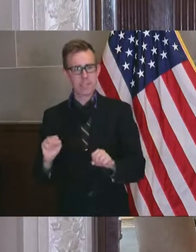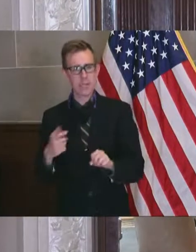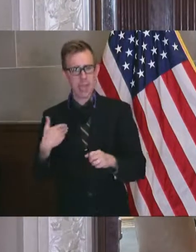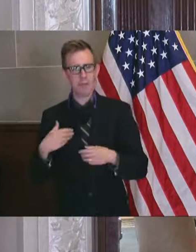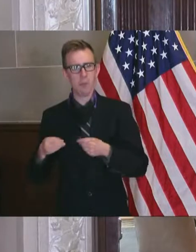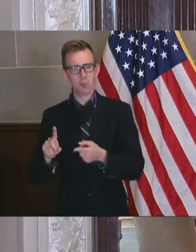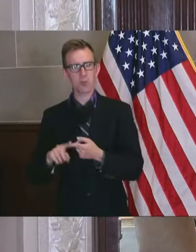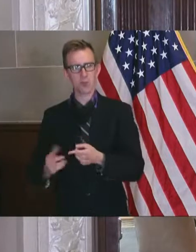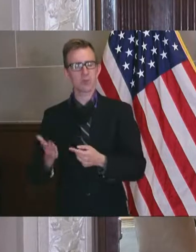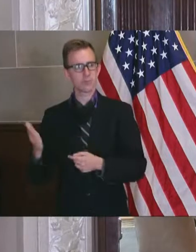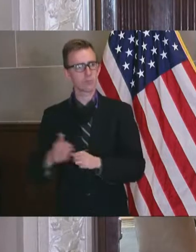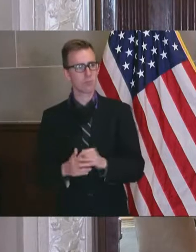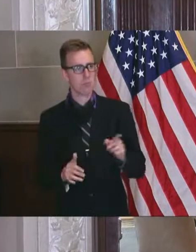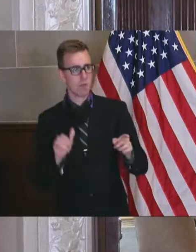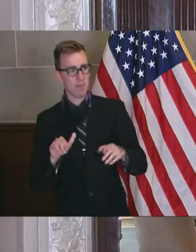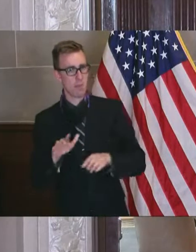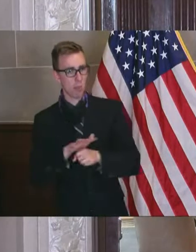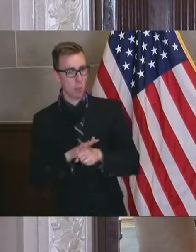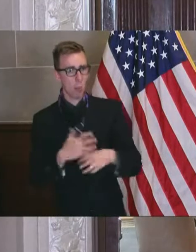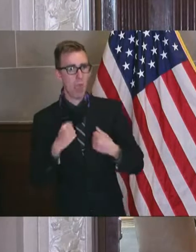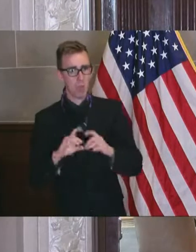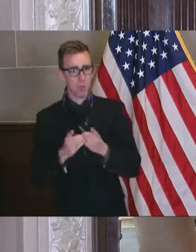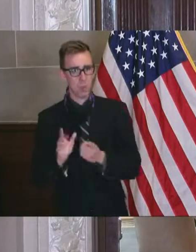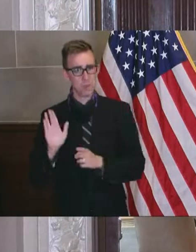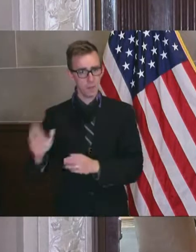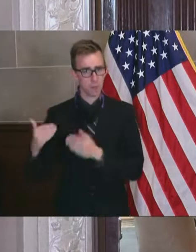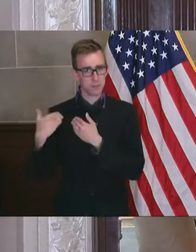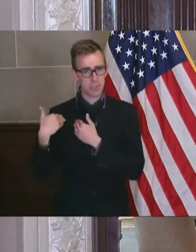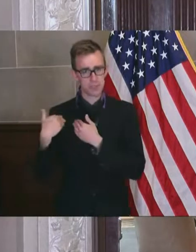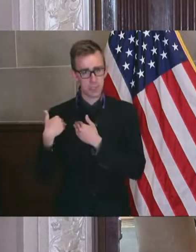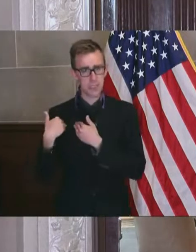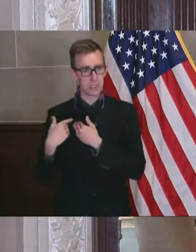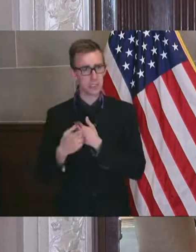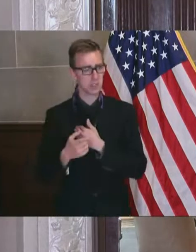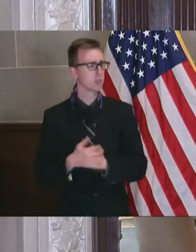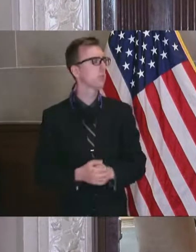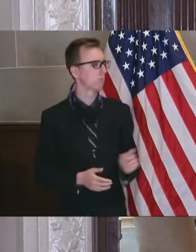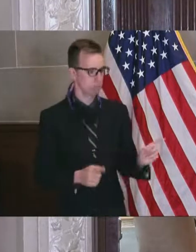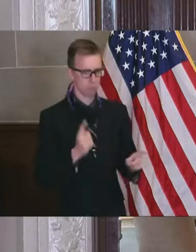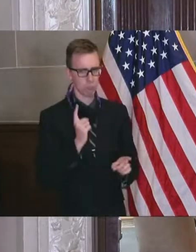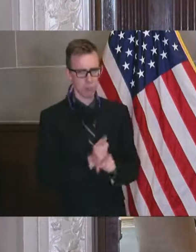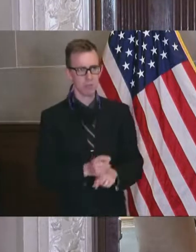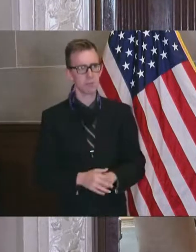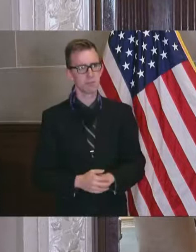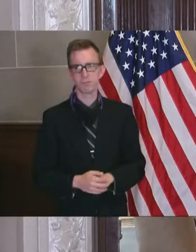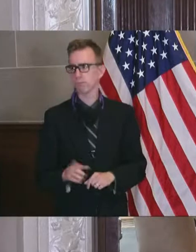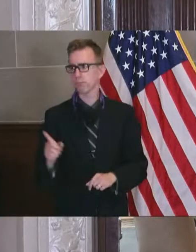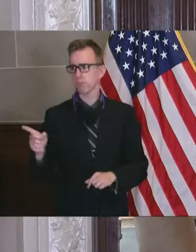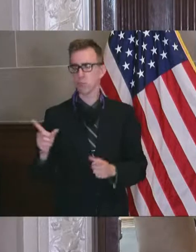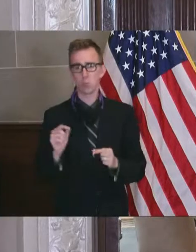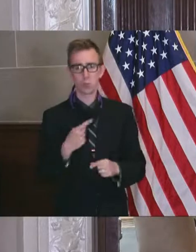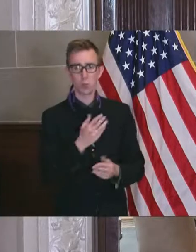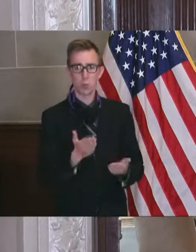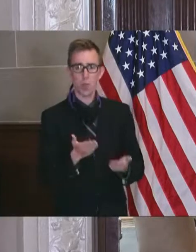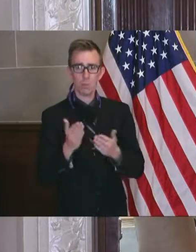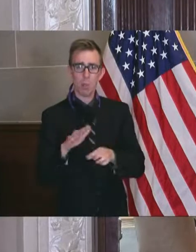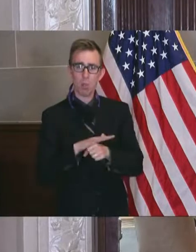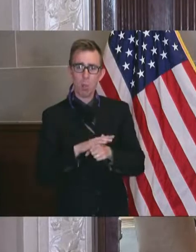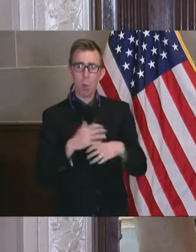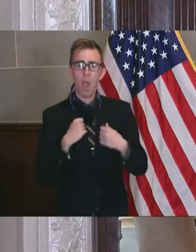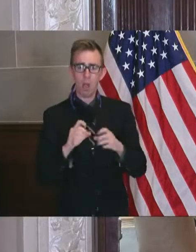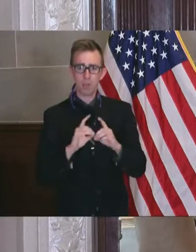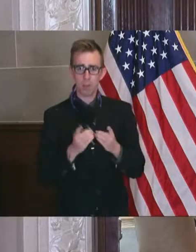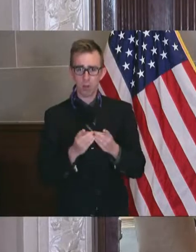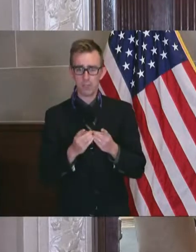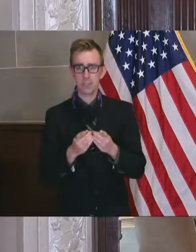opportunity to do that. That's the local health department's responsibility to bring those cases? That's correct. Do you recommend local health departments bring